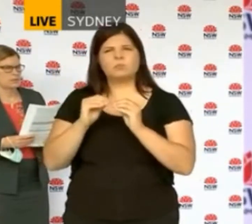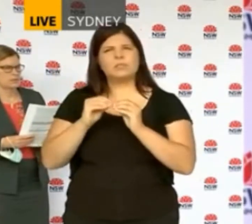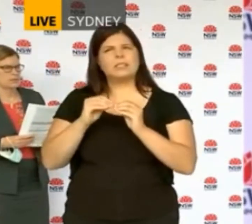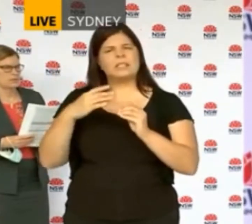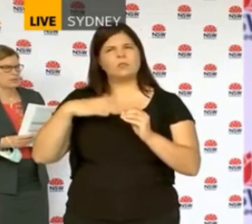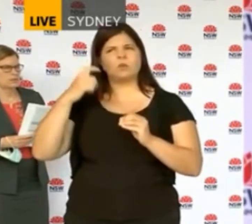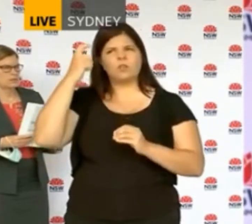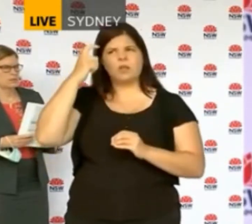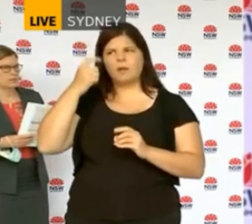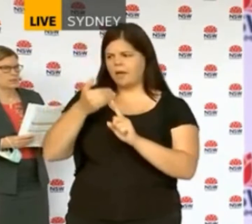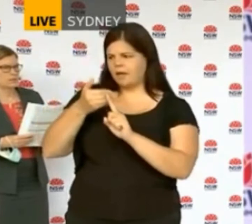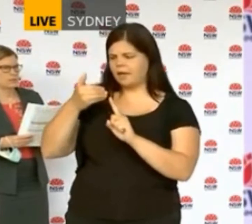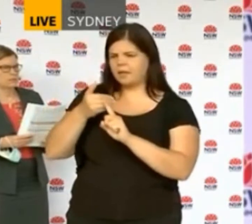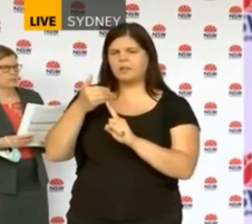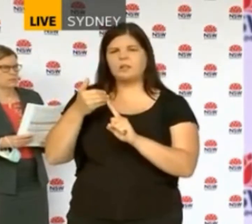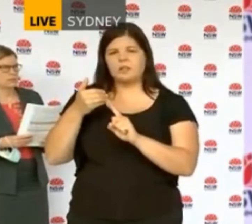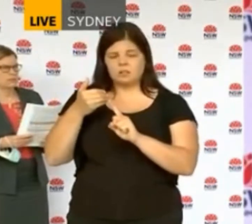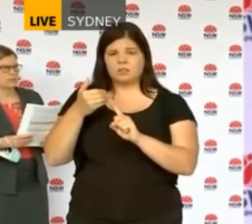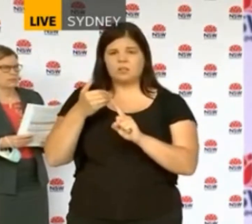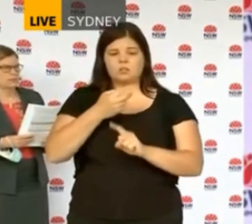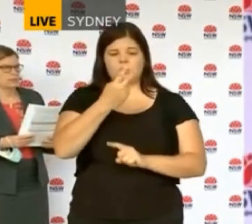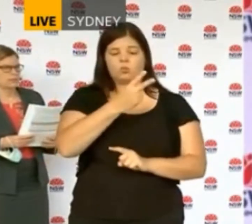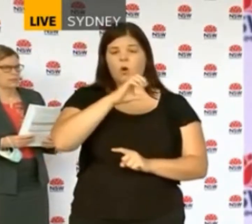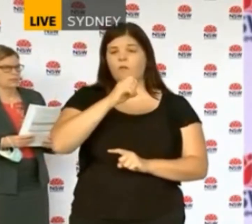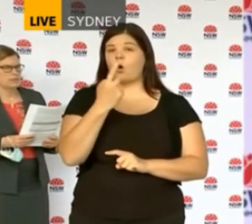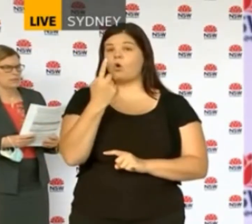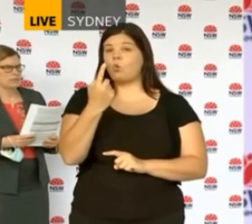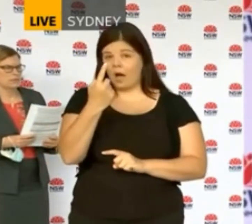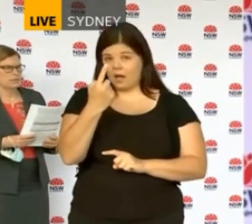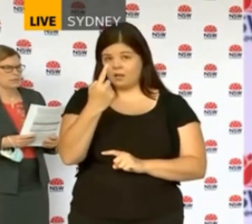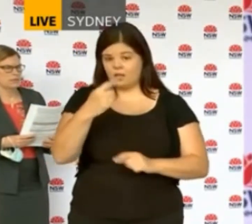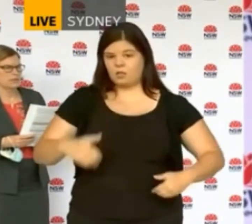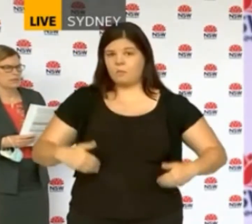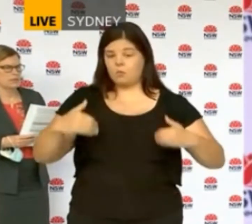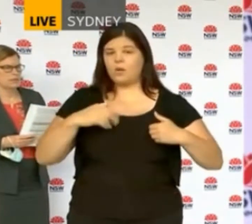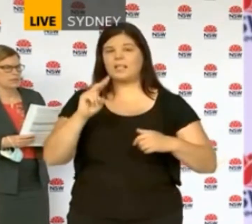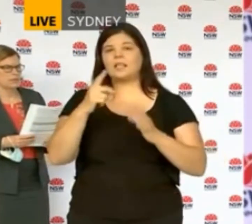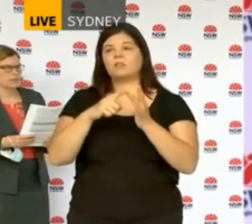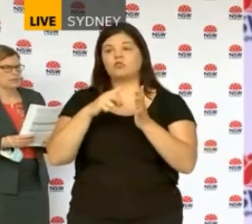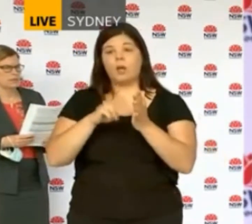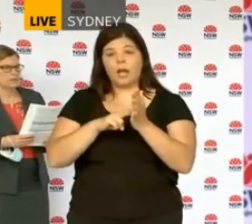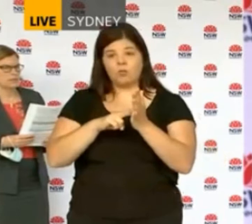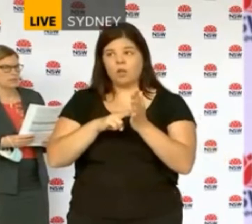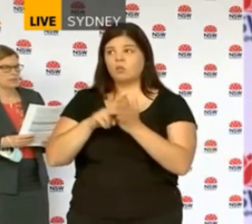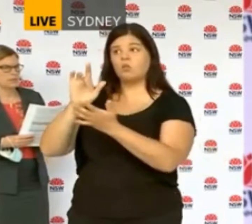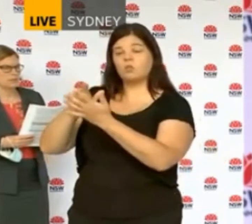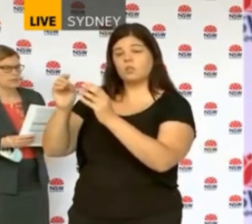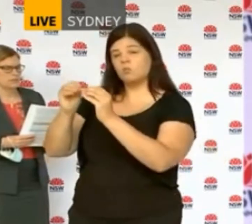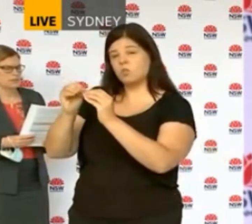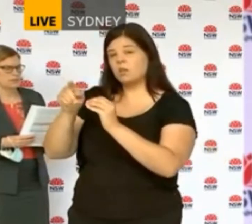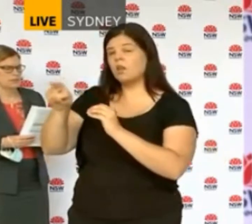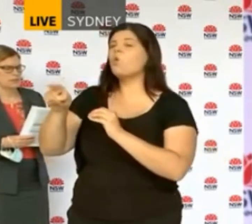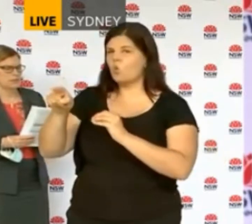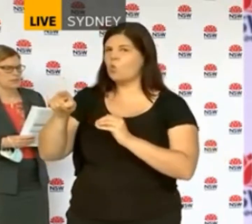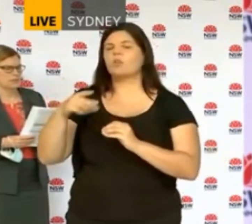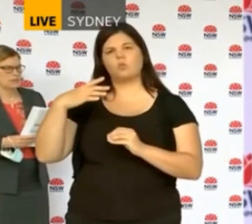here, since, of course, 12:01 a.m. on the 2nd of January, we expect you to again stay isolated. Now,